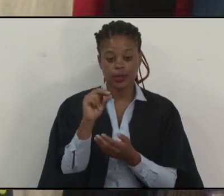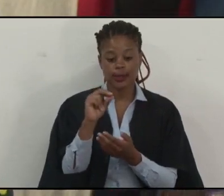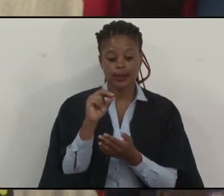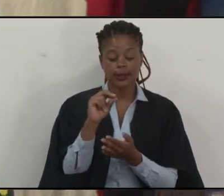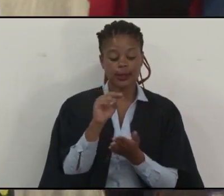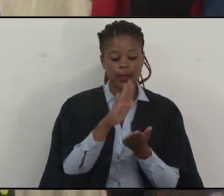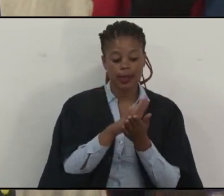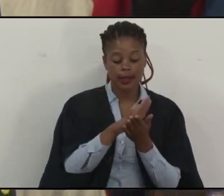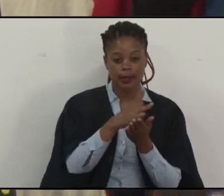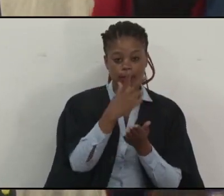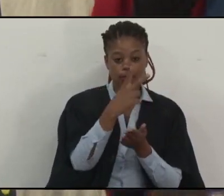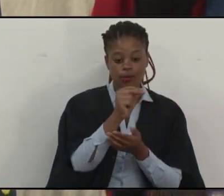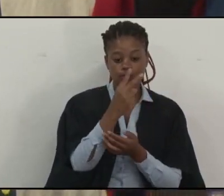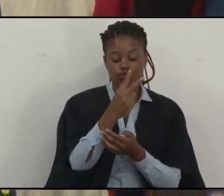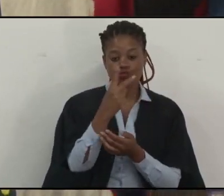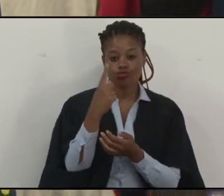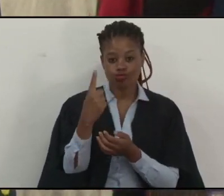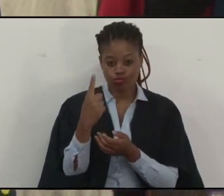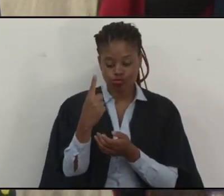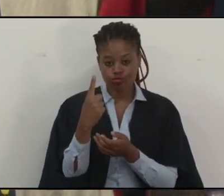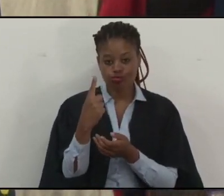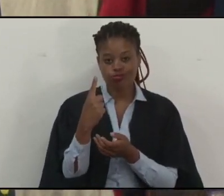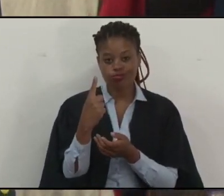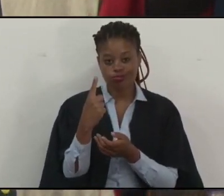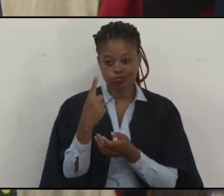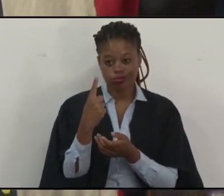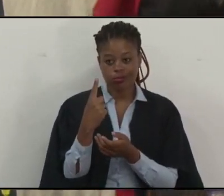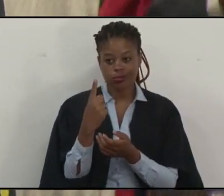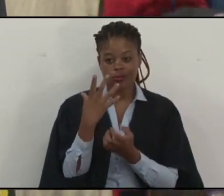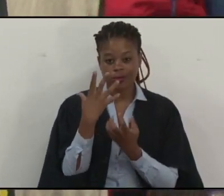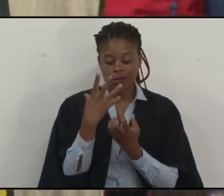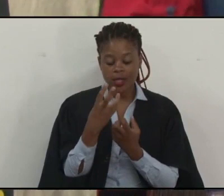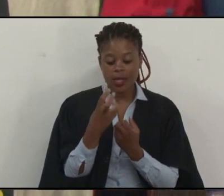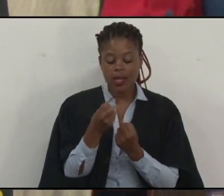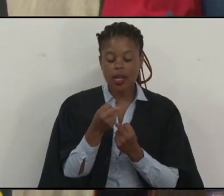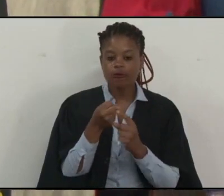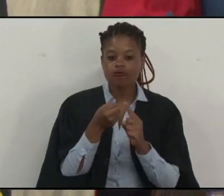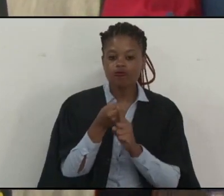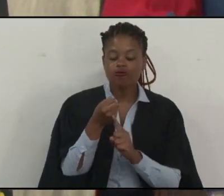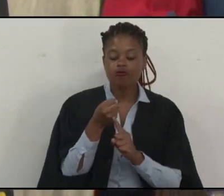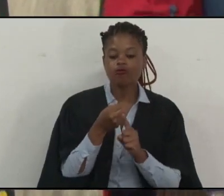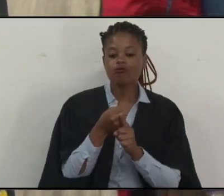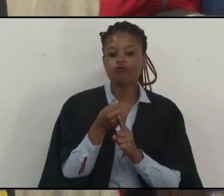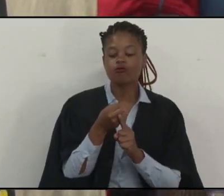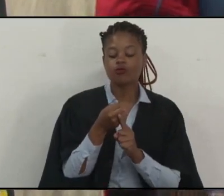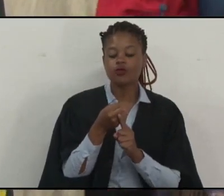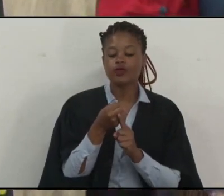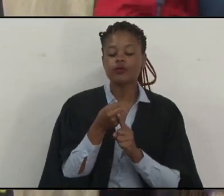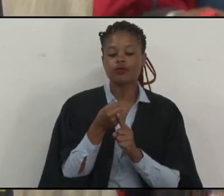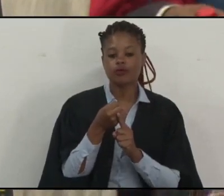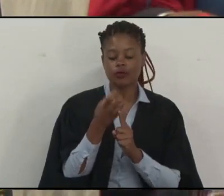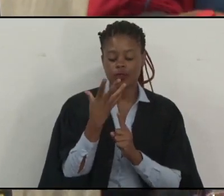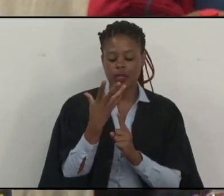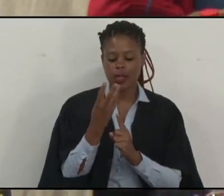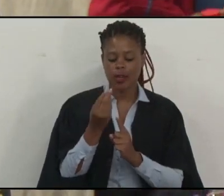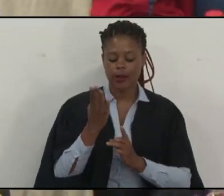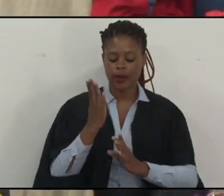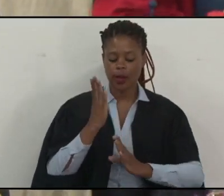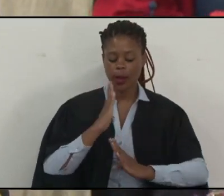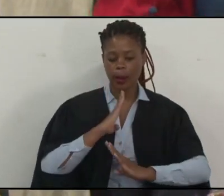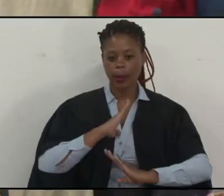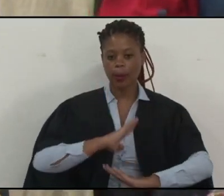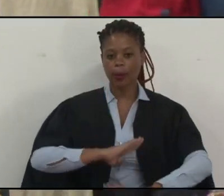2020 and 2021 brought this, our rallying cry, in sharp